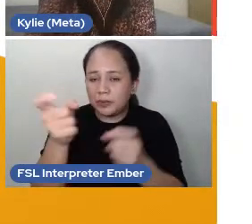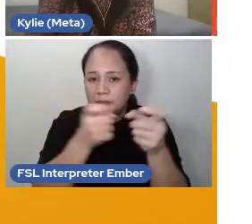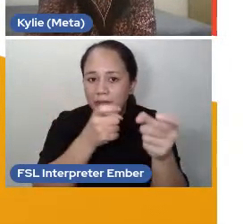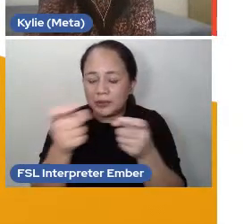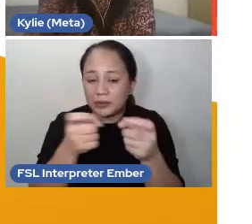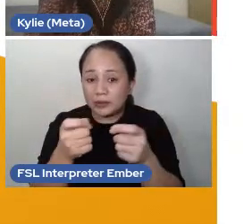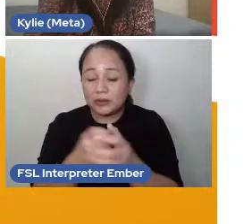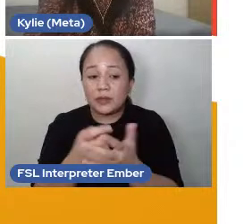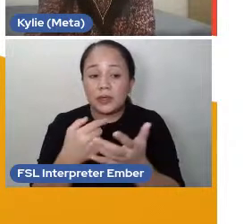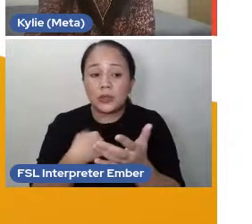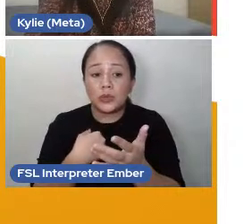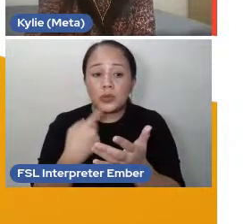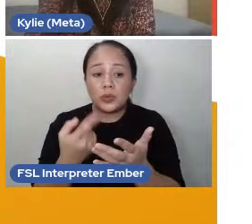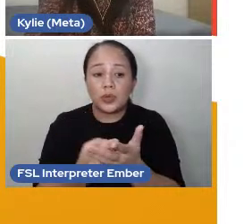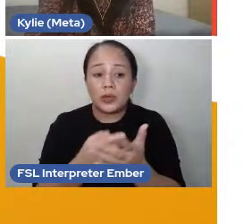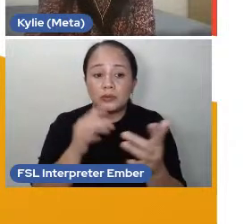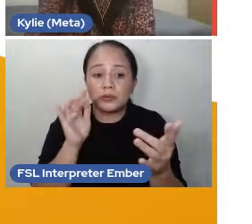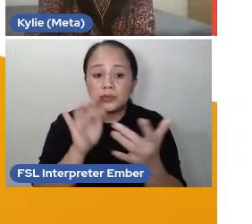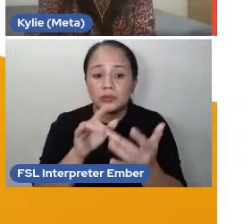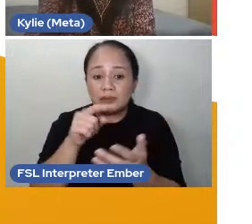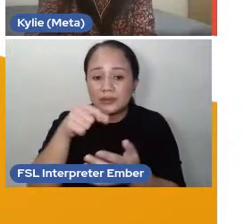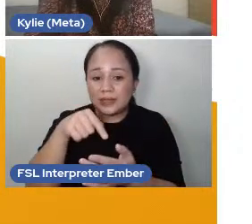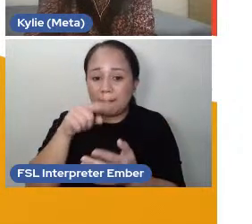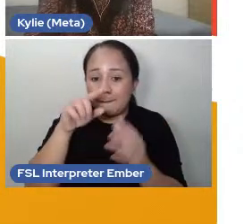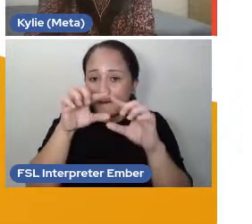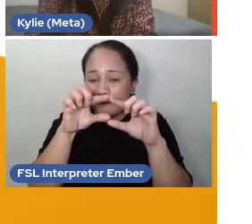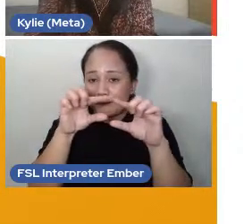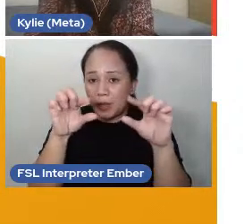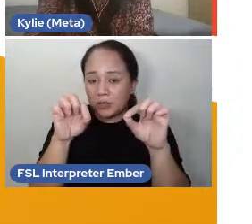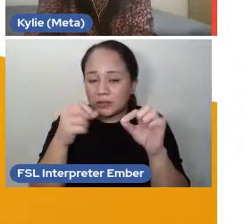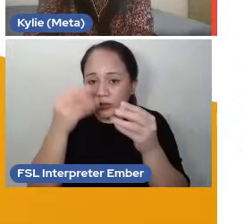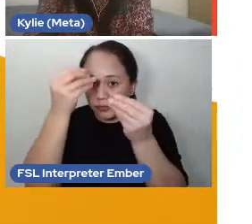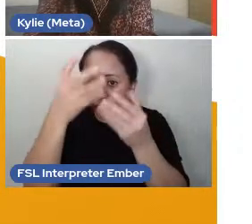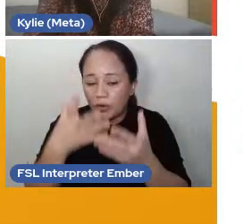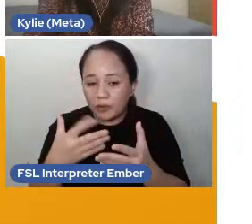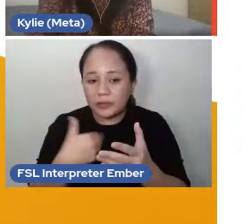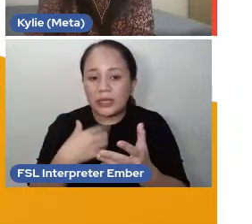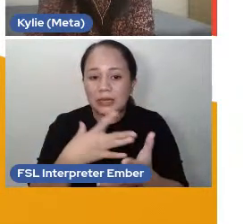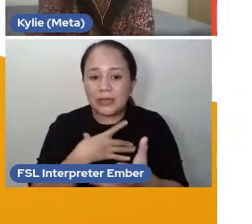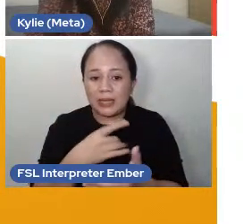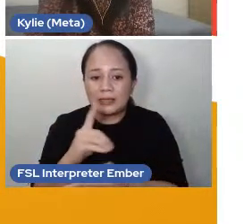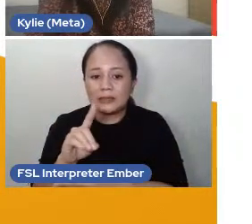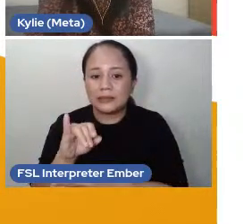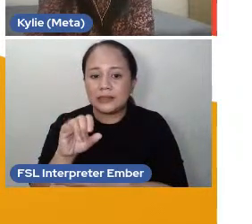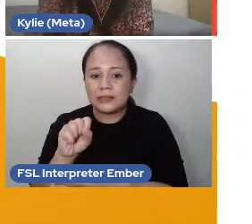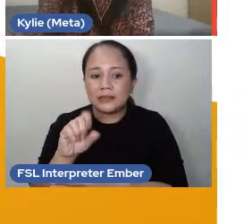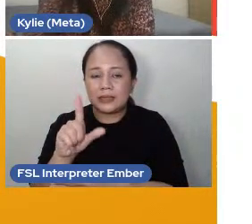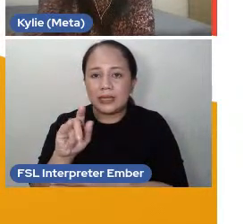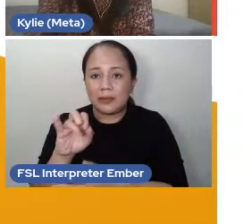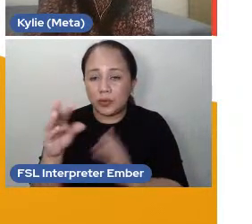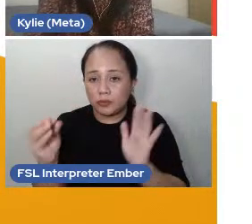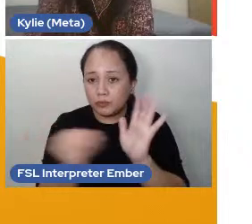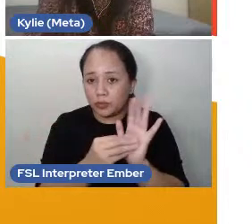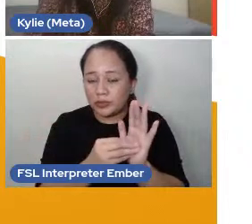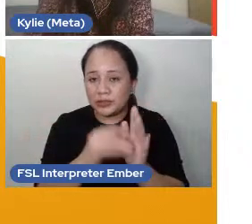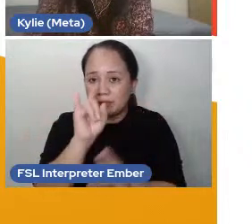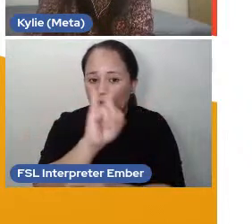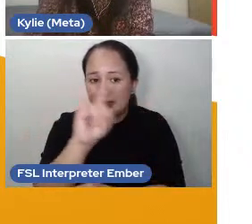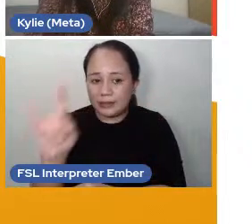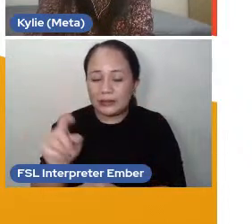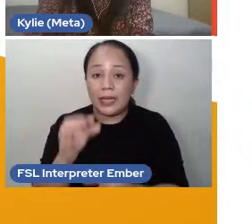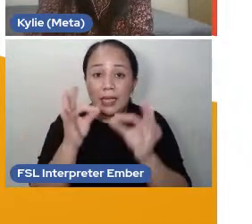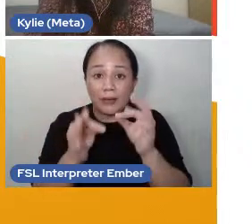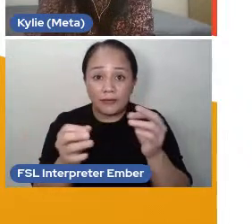Manager, they will literally just tick a box, and that will let us know that they would like the disclaimer placed on that ad. When that